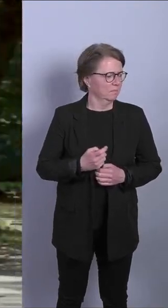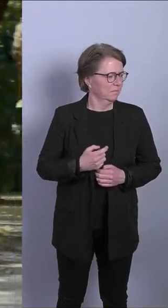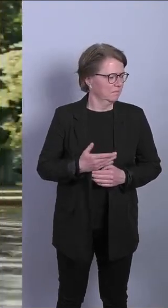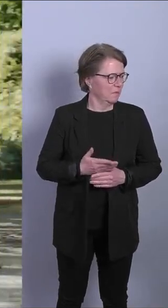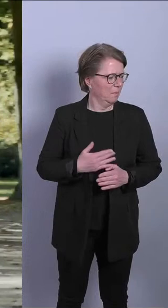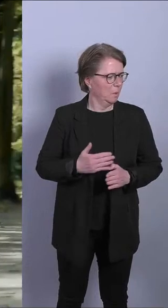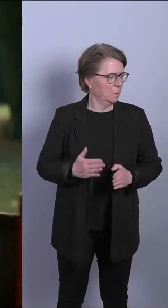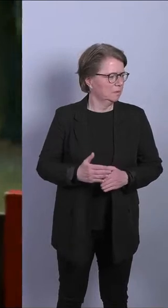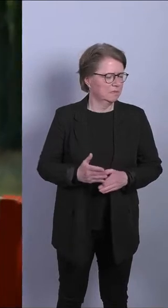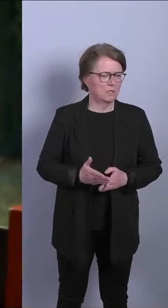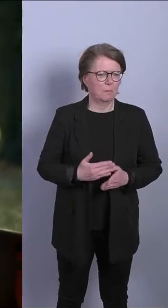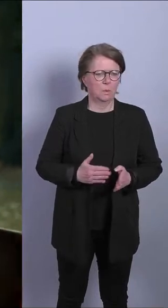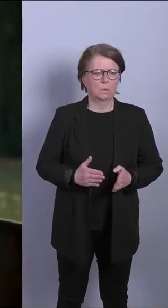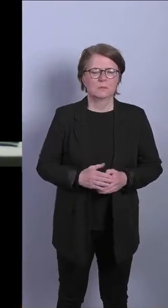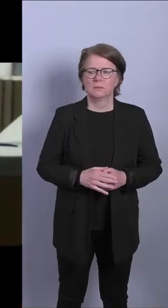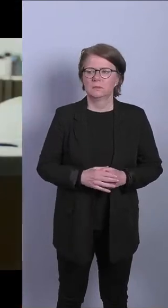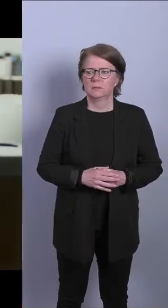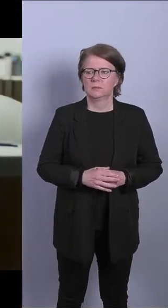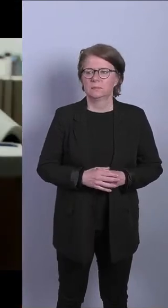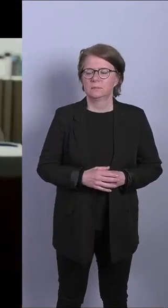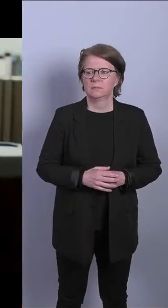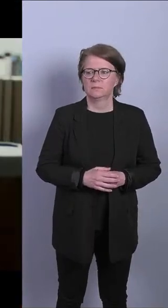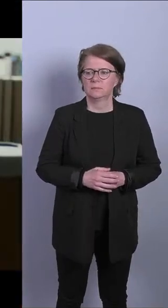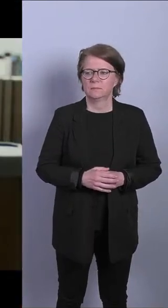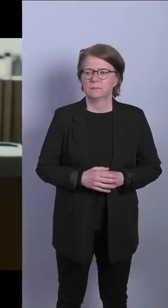We have a small footprint.